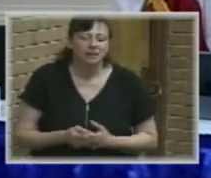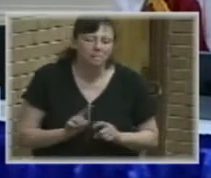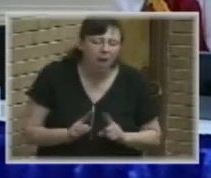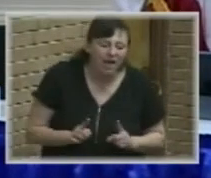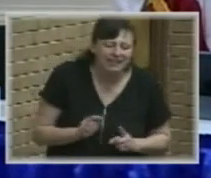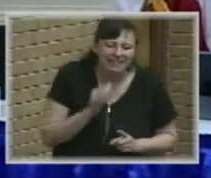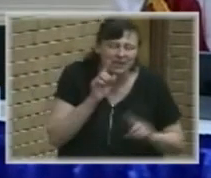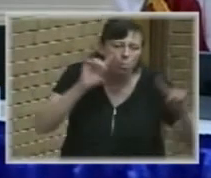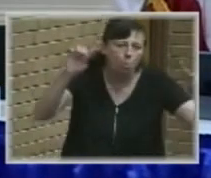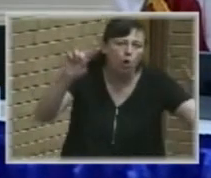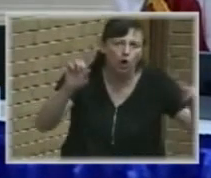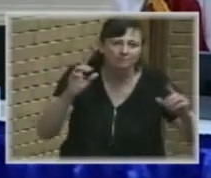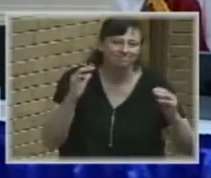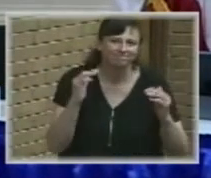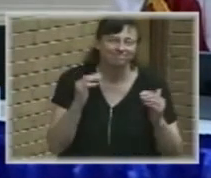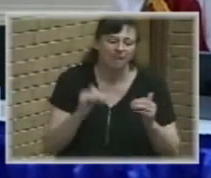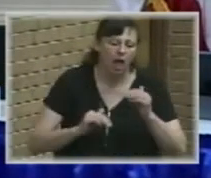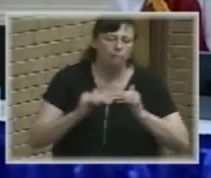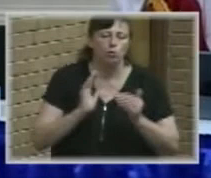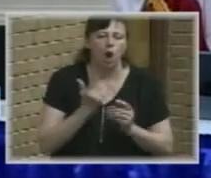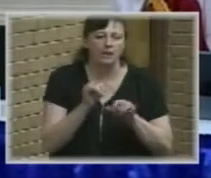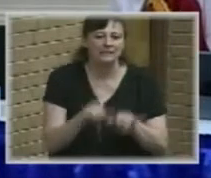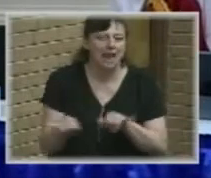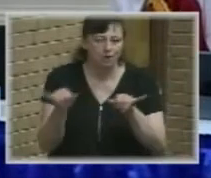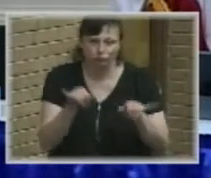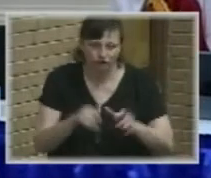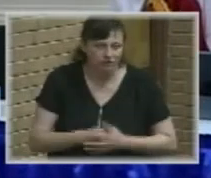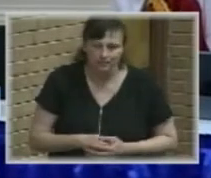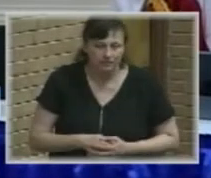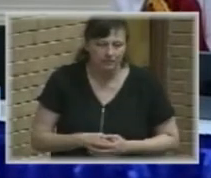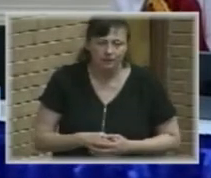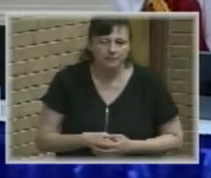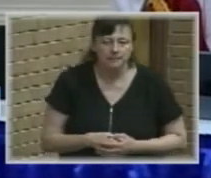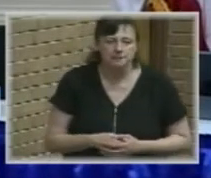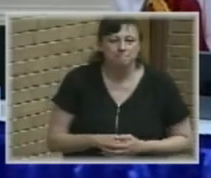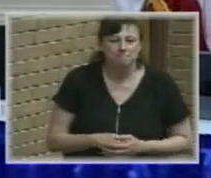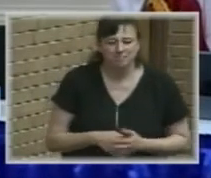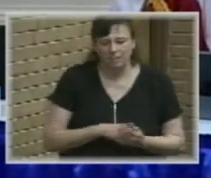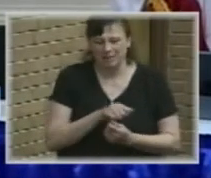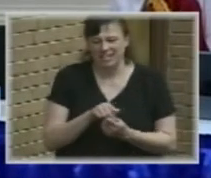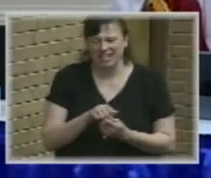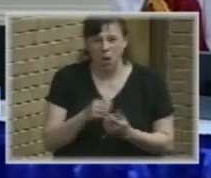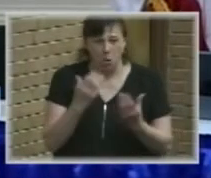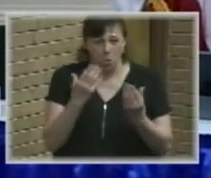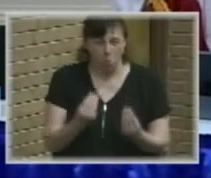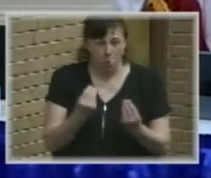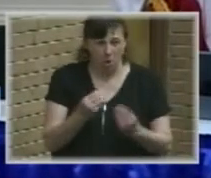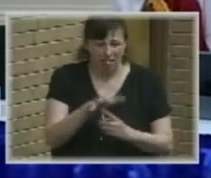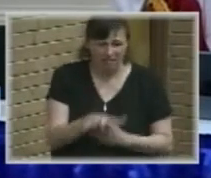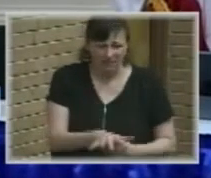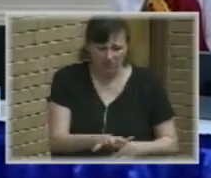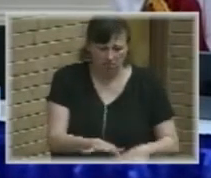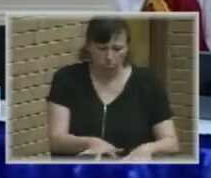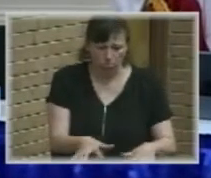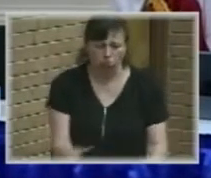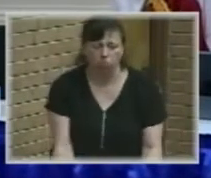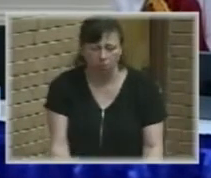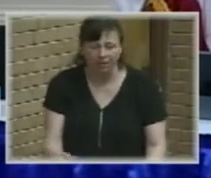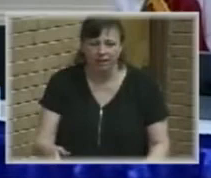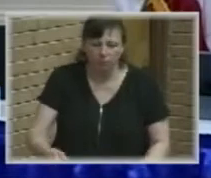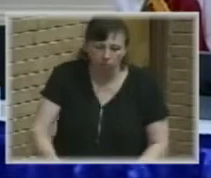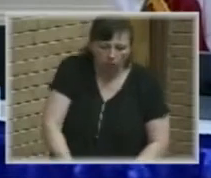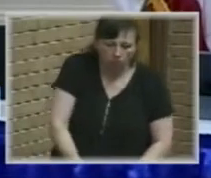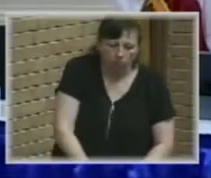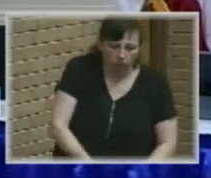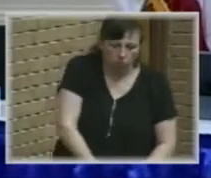it didn't work as well as we expected, particularly with wet leaves. It doesn't really work at all